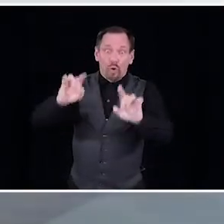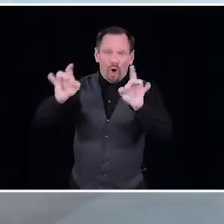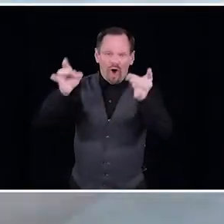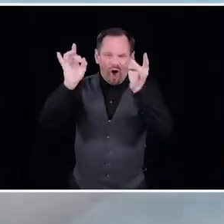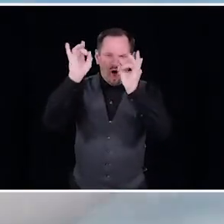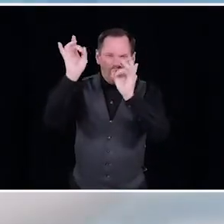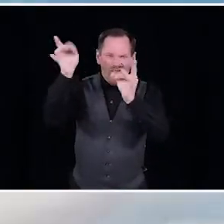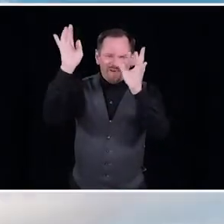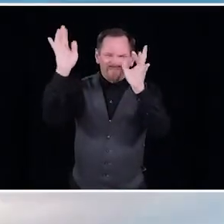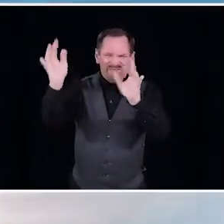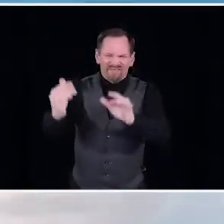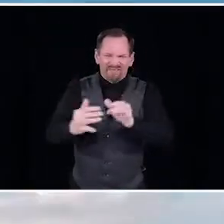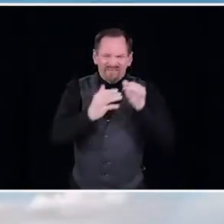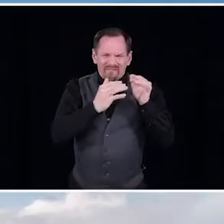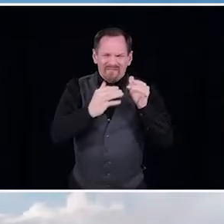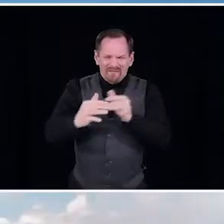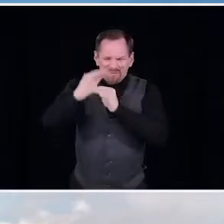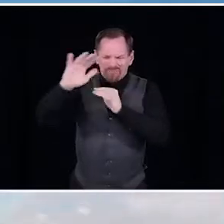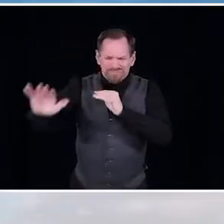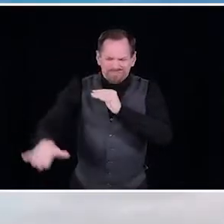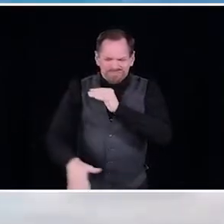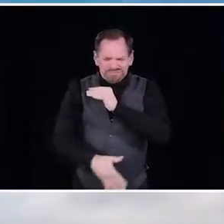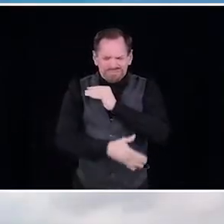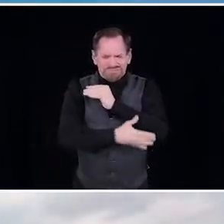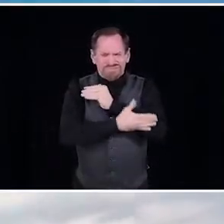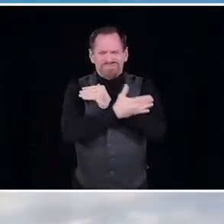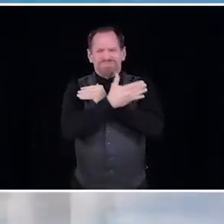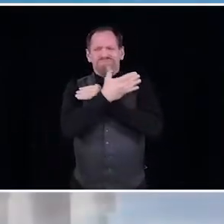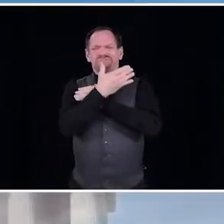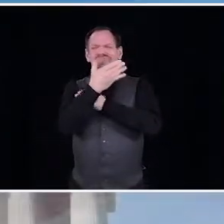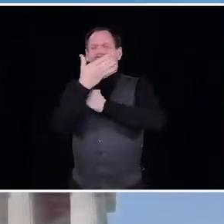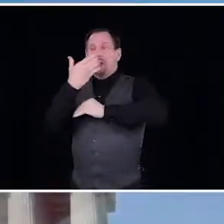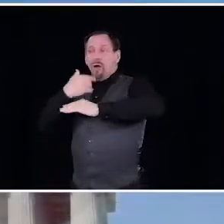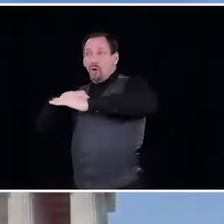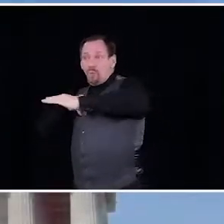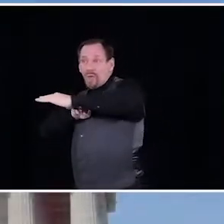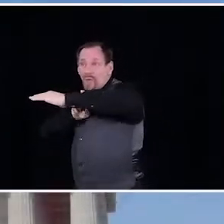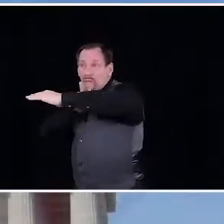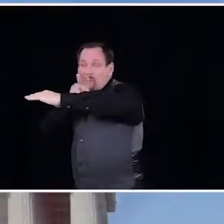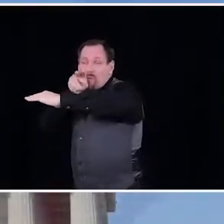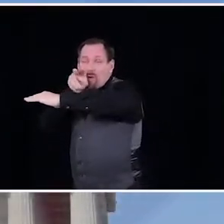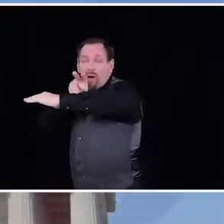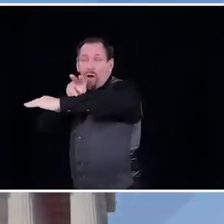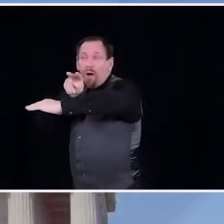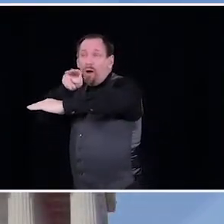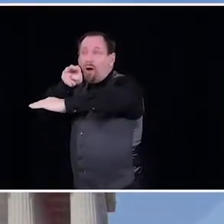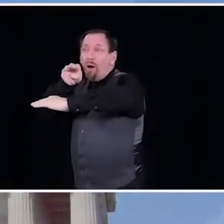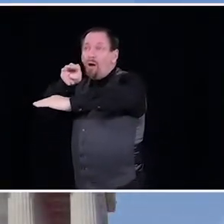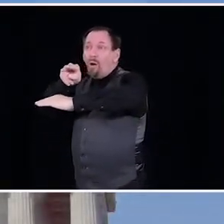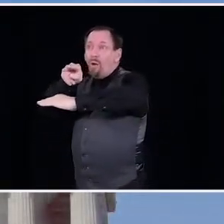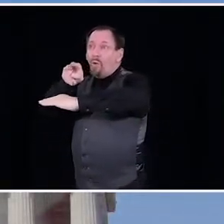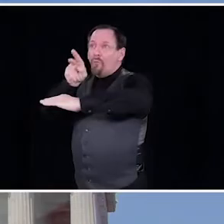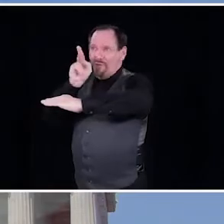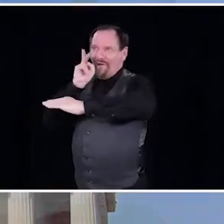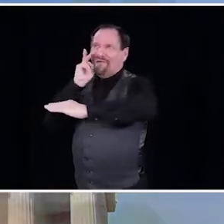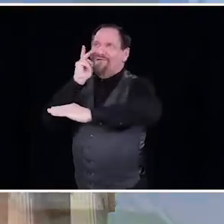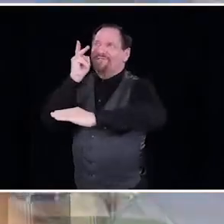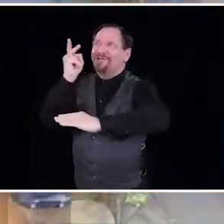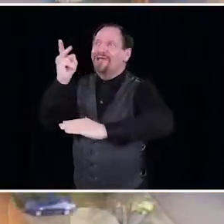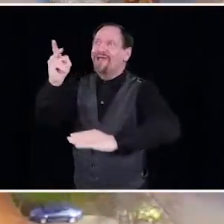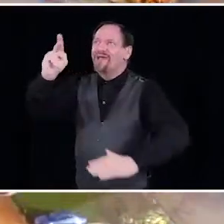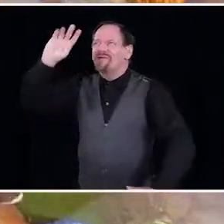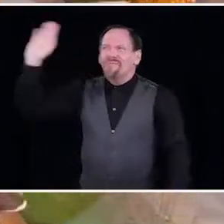the perilous night, oh, the ramparts we